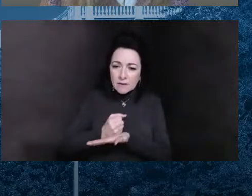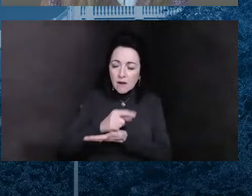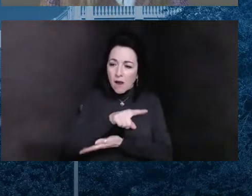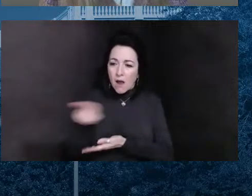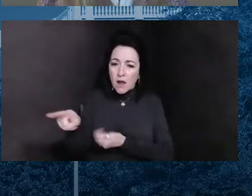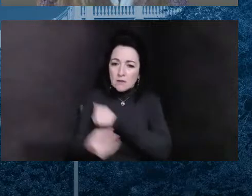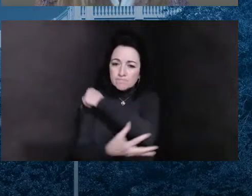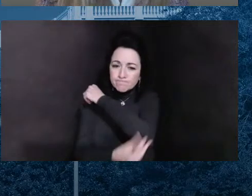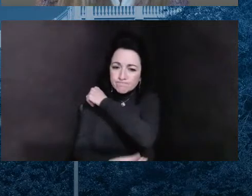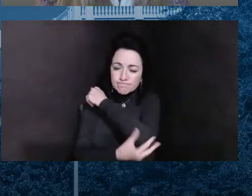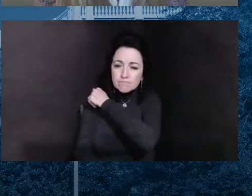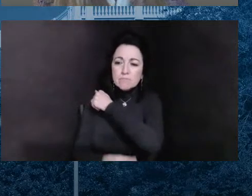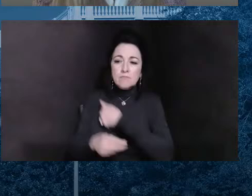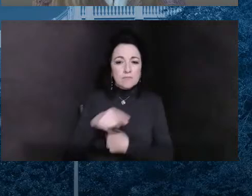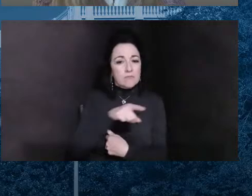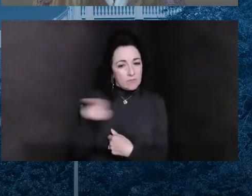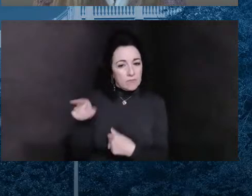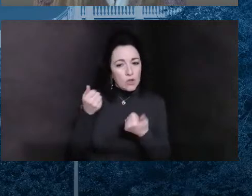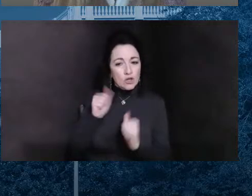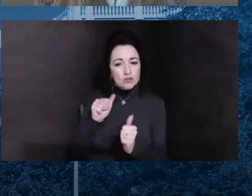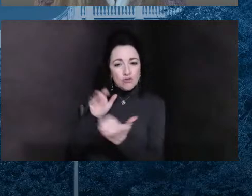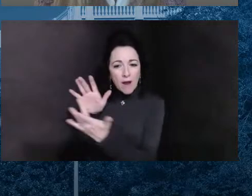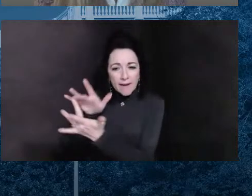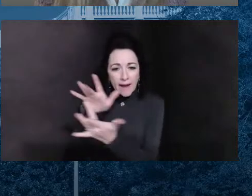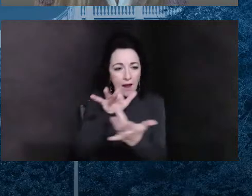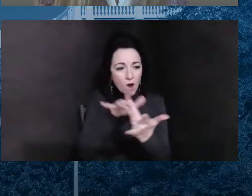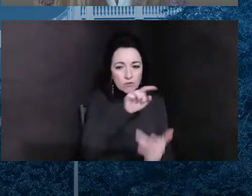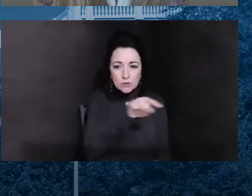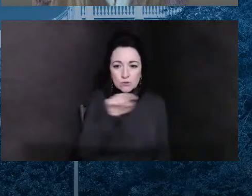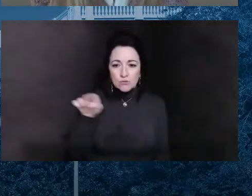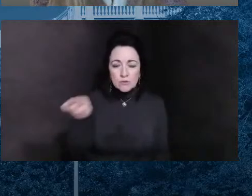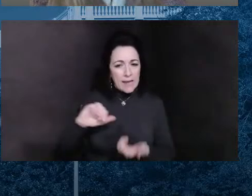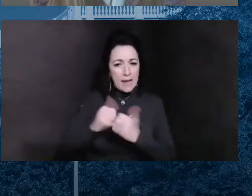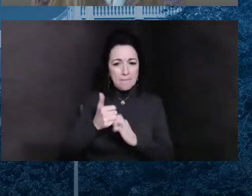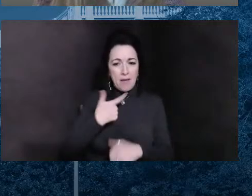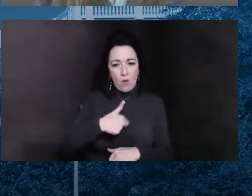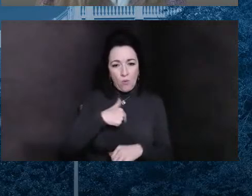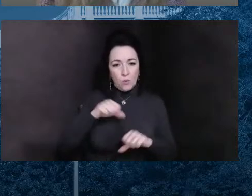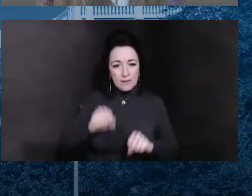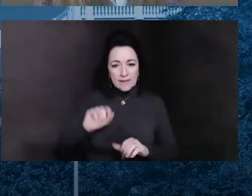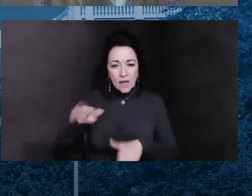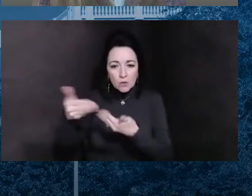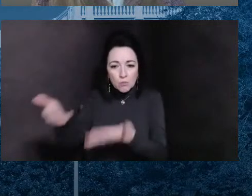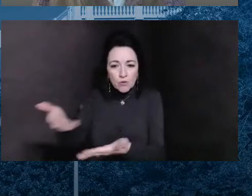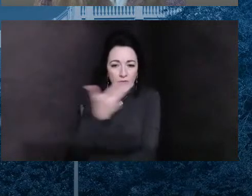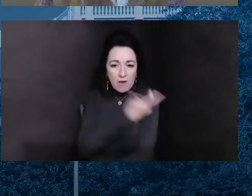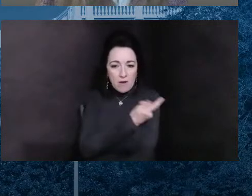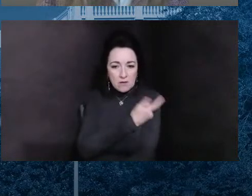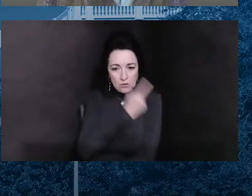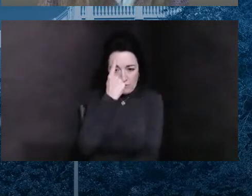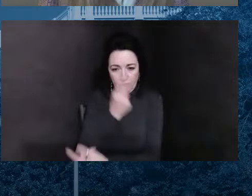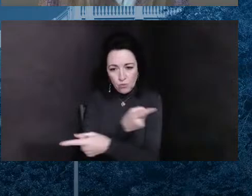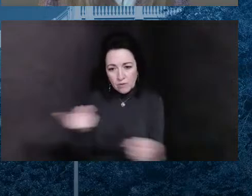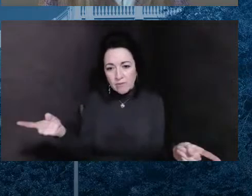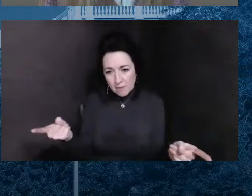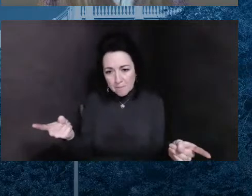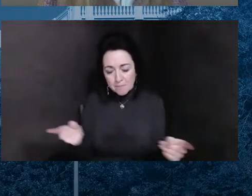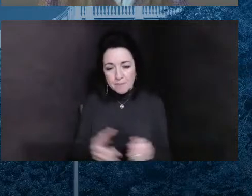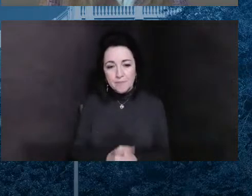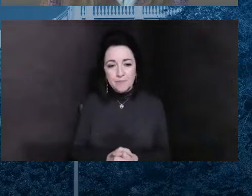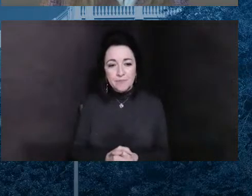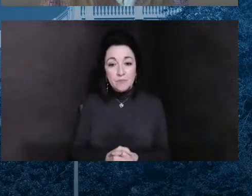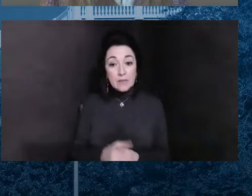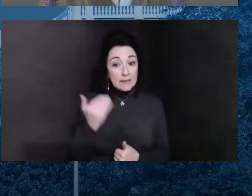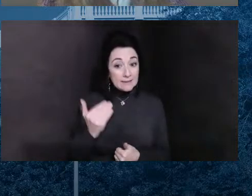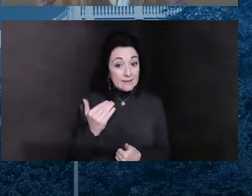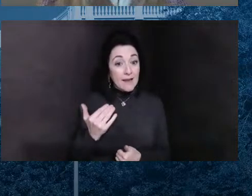and really get to these sites in the coming weeks. We also we have a number of pharmacies now